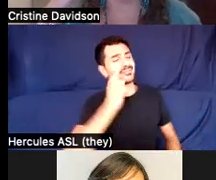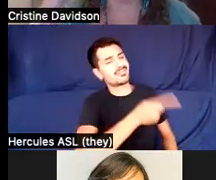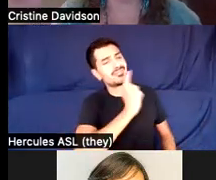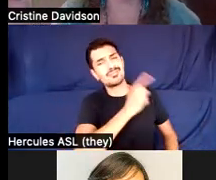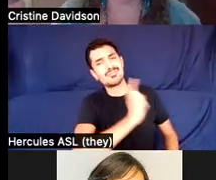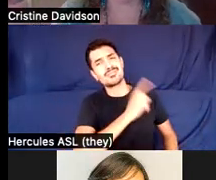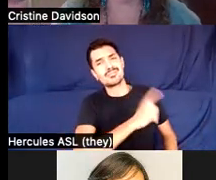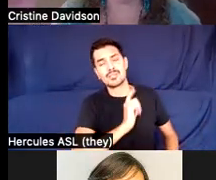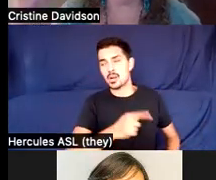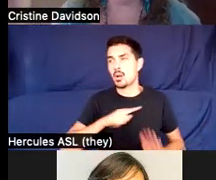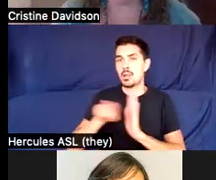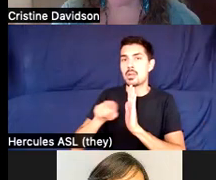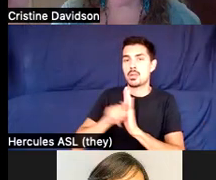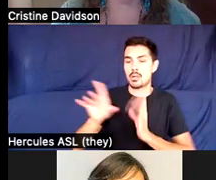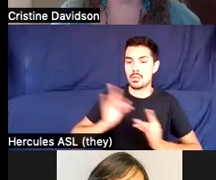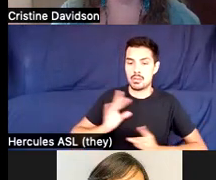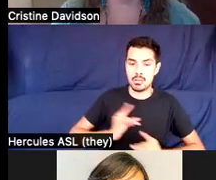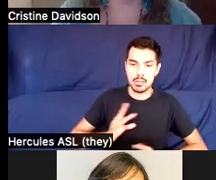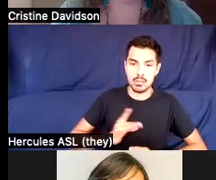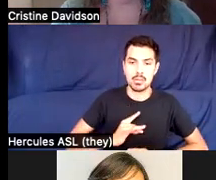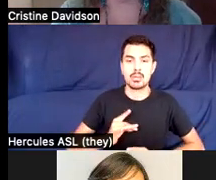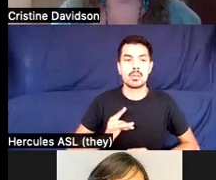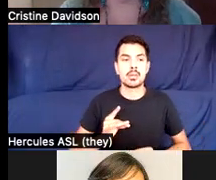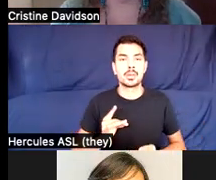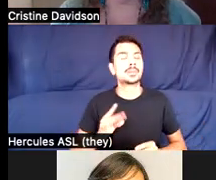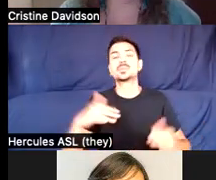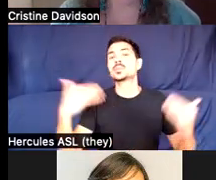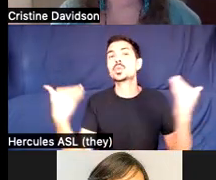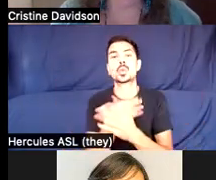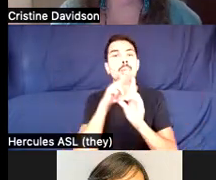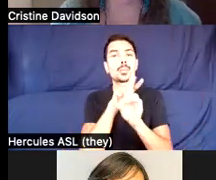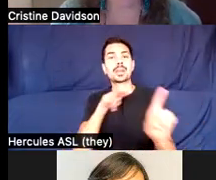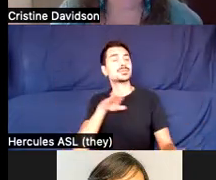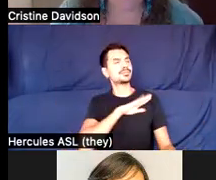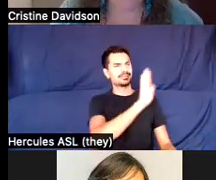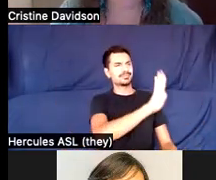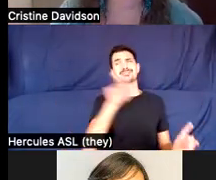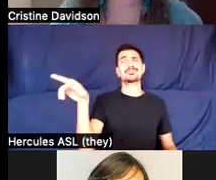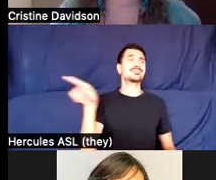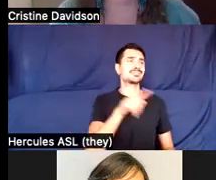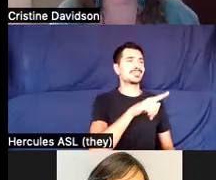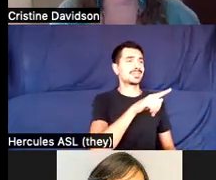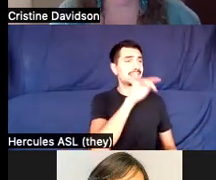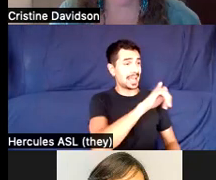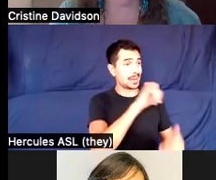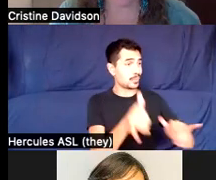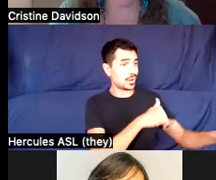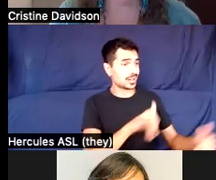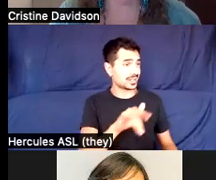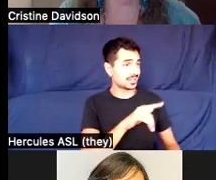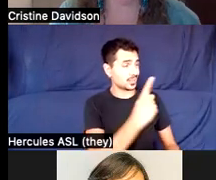to have that new perspective and have somebody affirm that not everybody got sexually assaulted at that party that